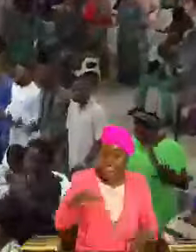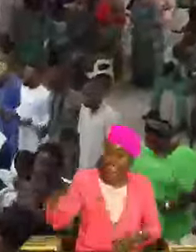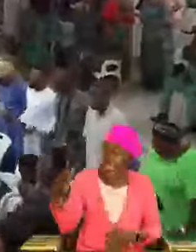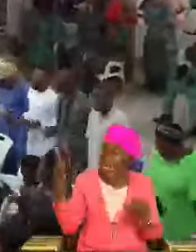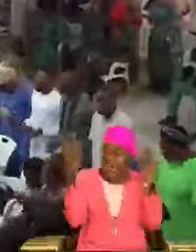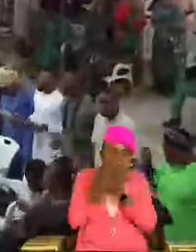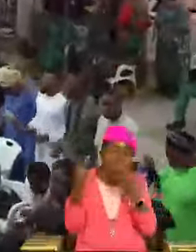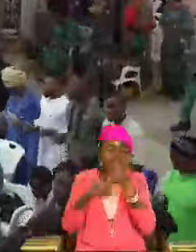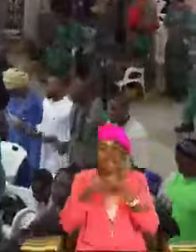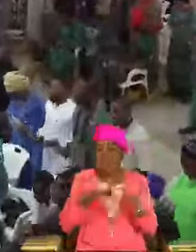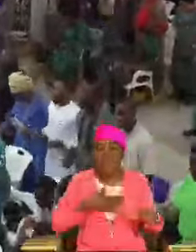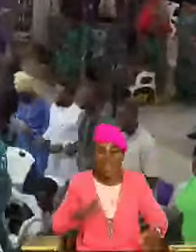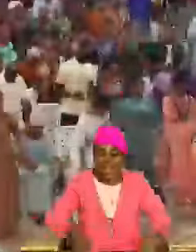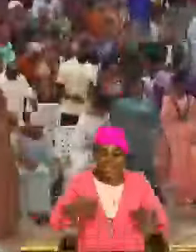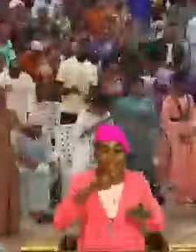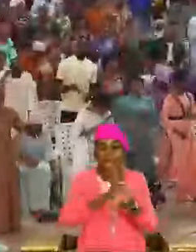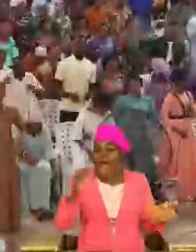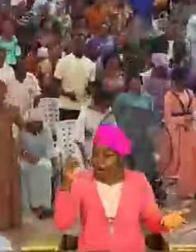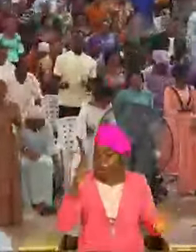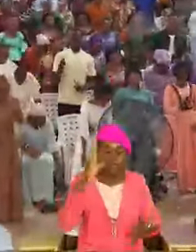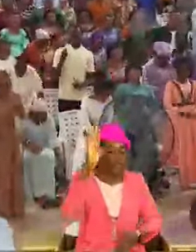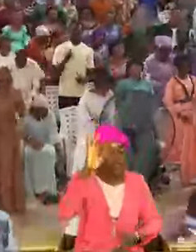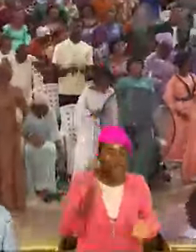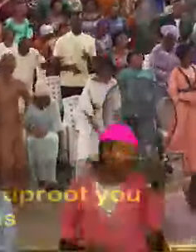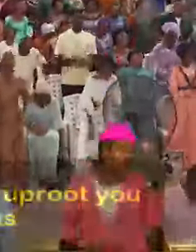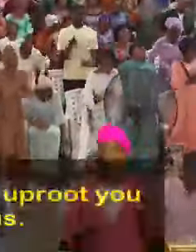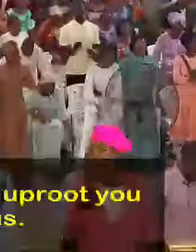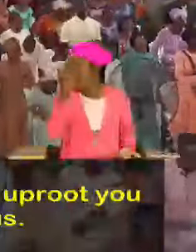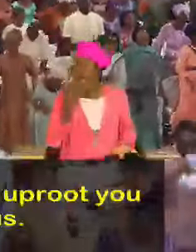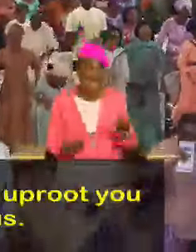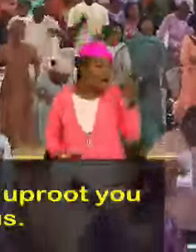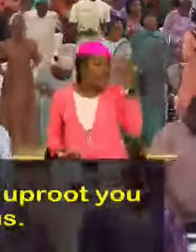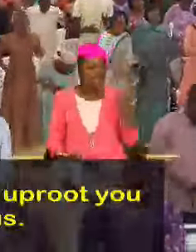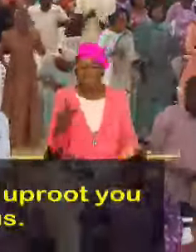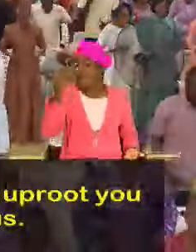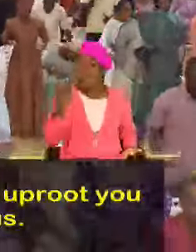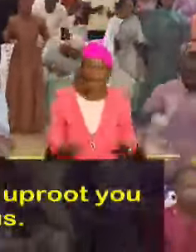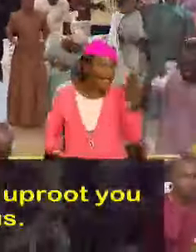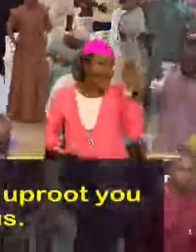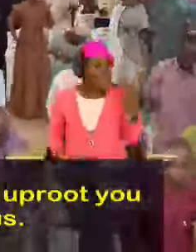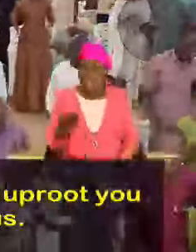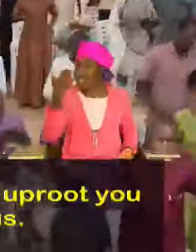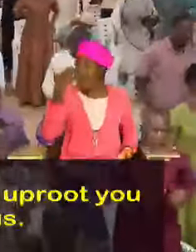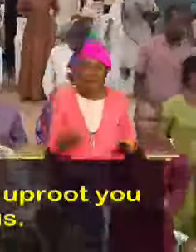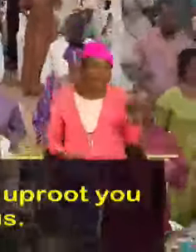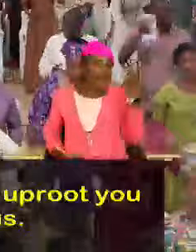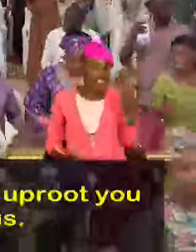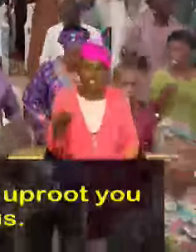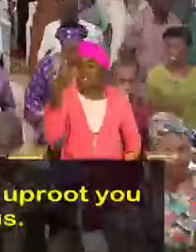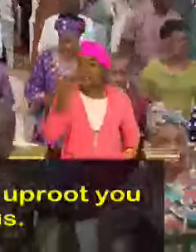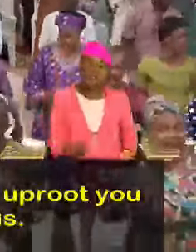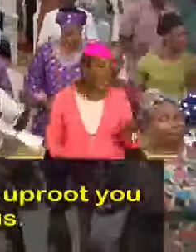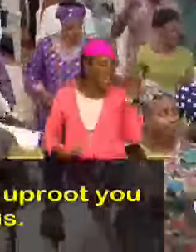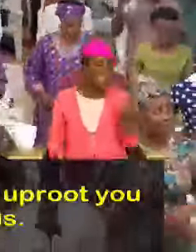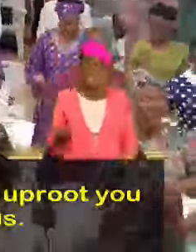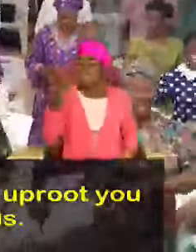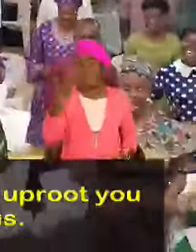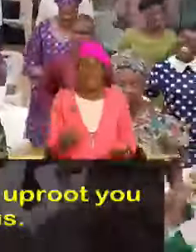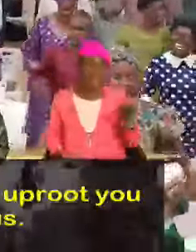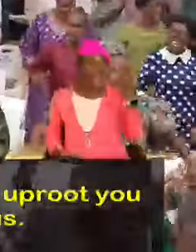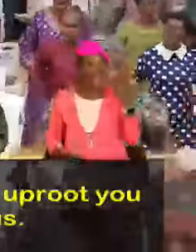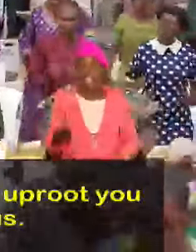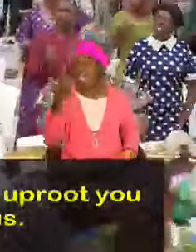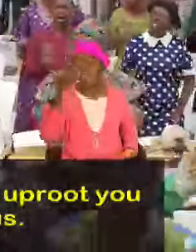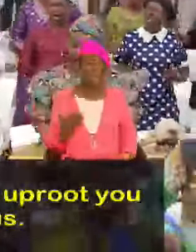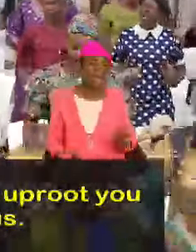I appro you I appro you I appro you I appro you I appro you by fire